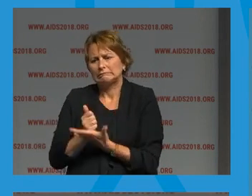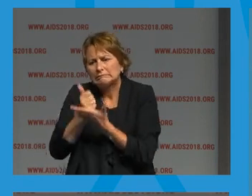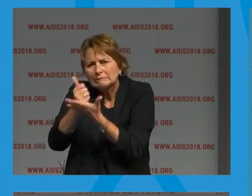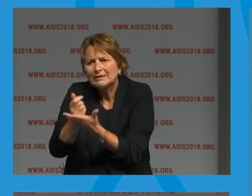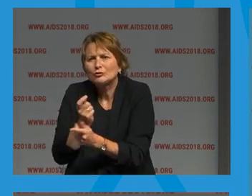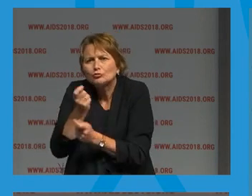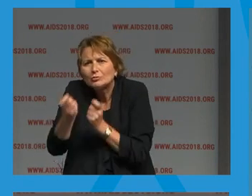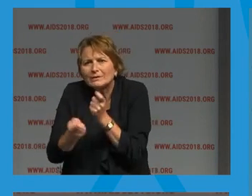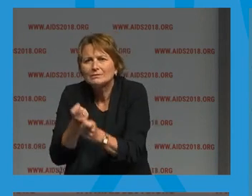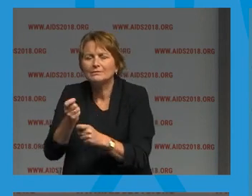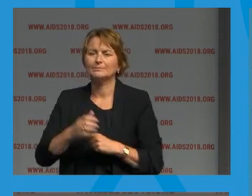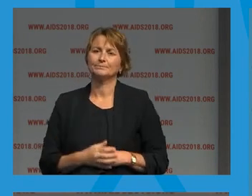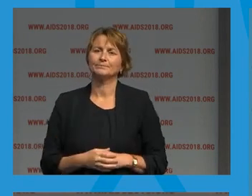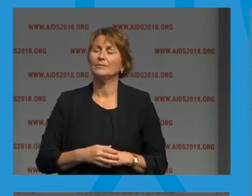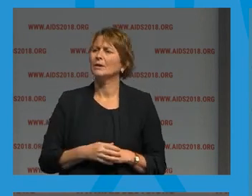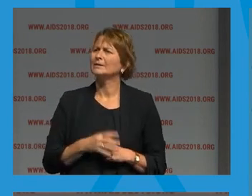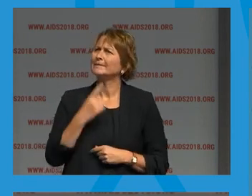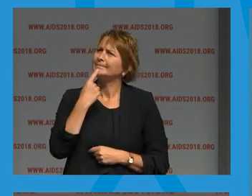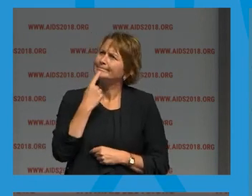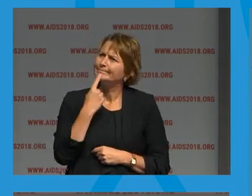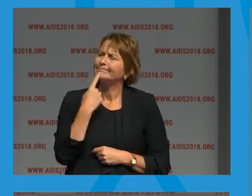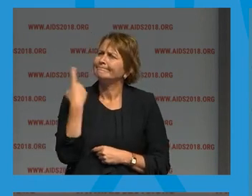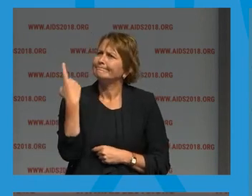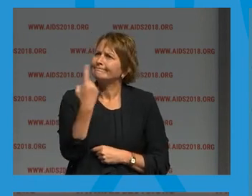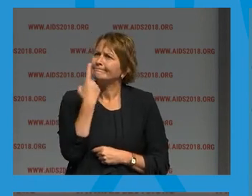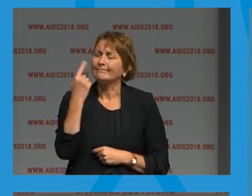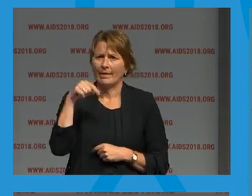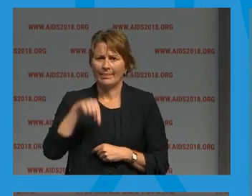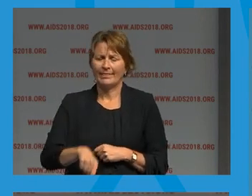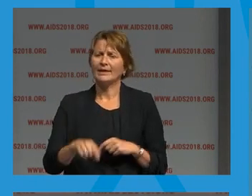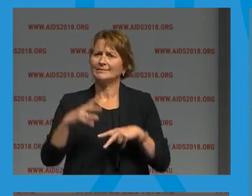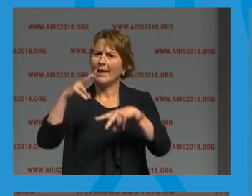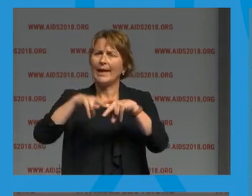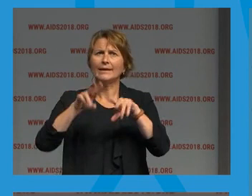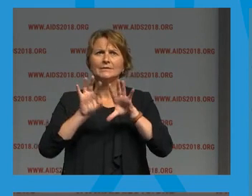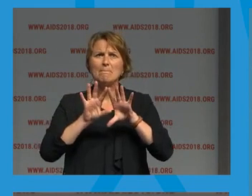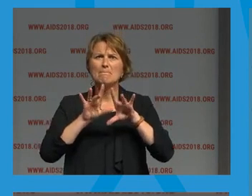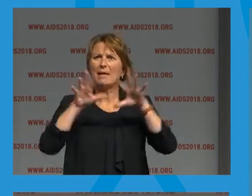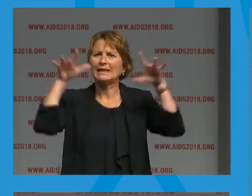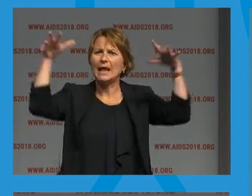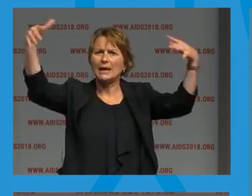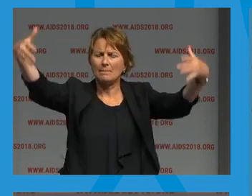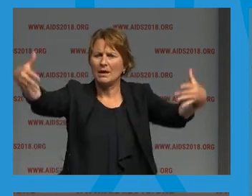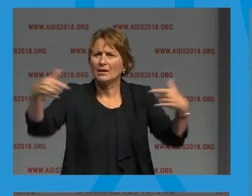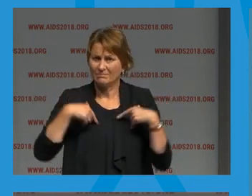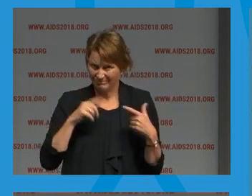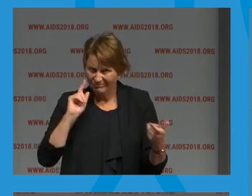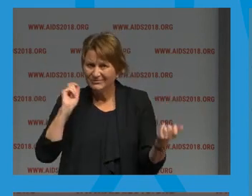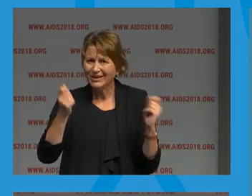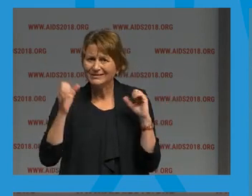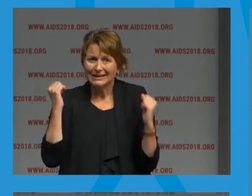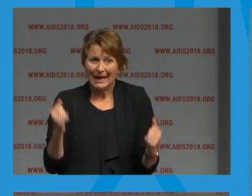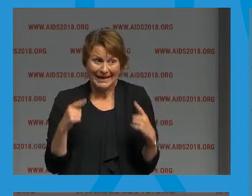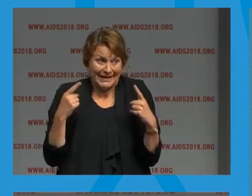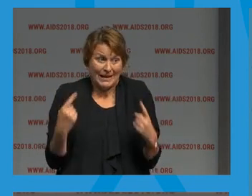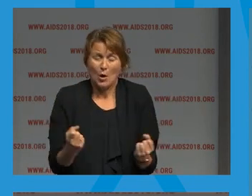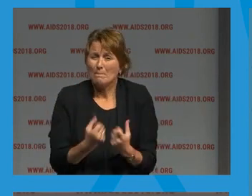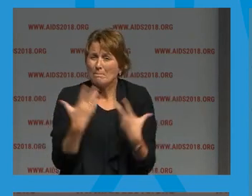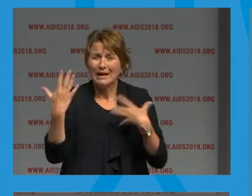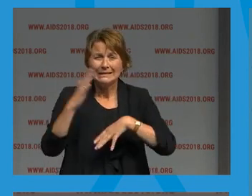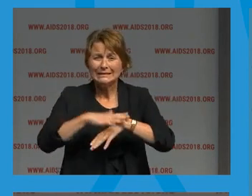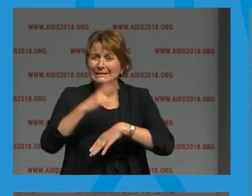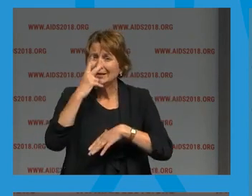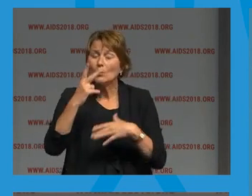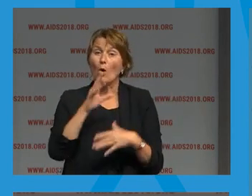And we're asking ourselves, can we change the course of this pandemic in the time of dramatic urbanization in many